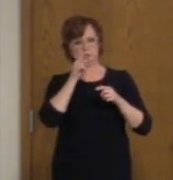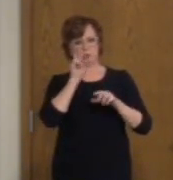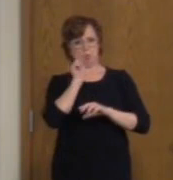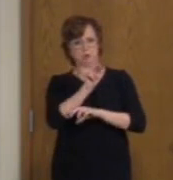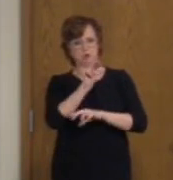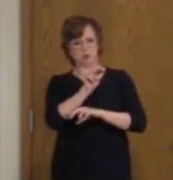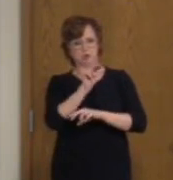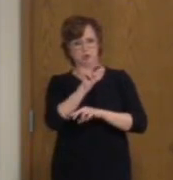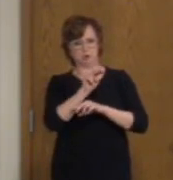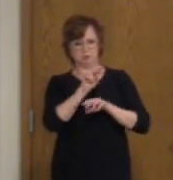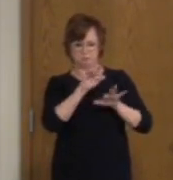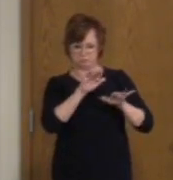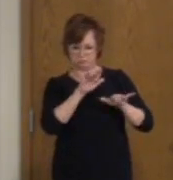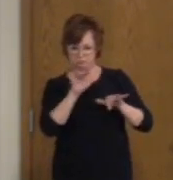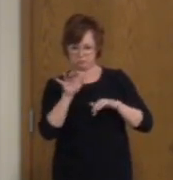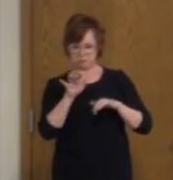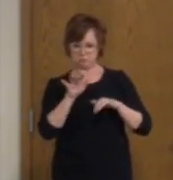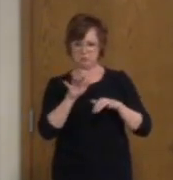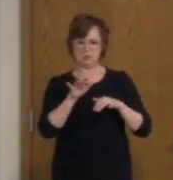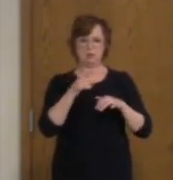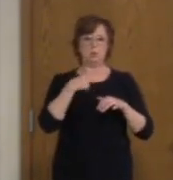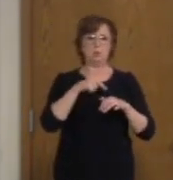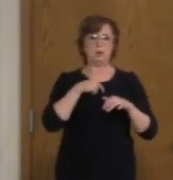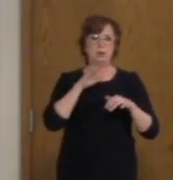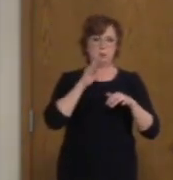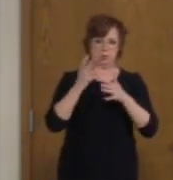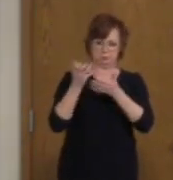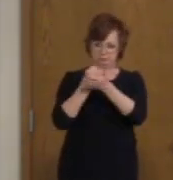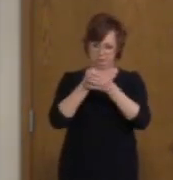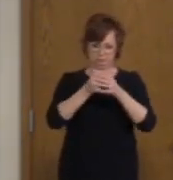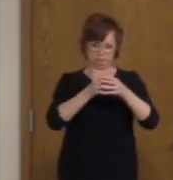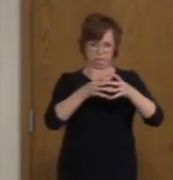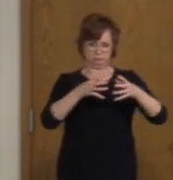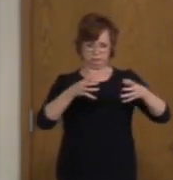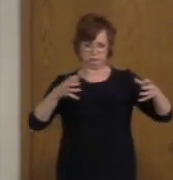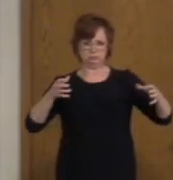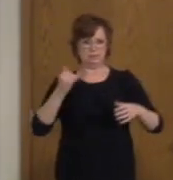need to, but also, as the Premier has just mentioned, leverage the provincial